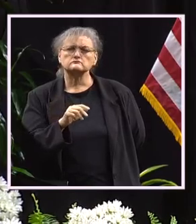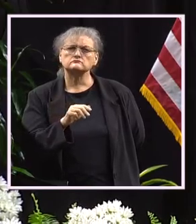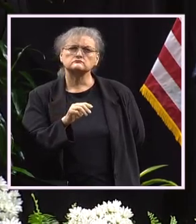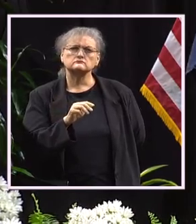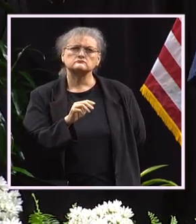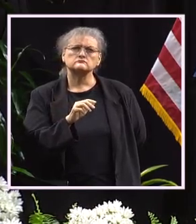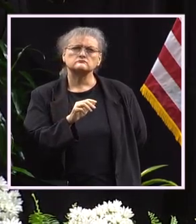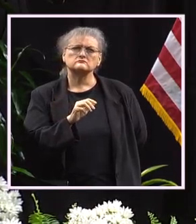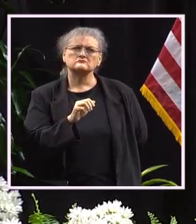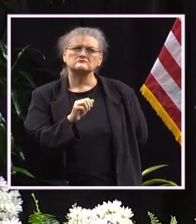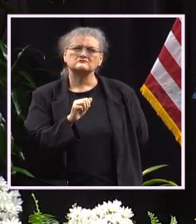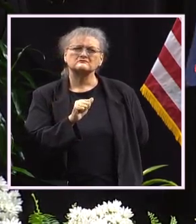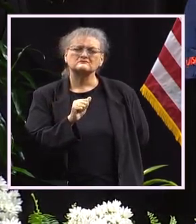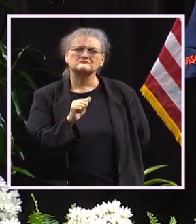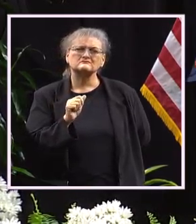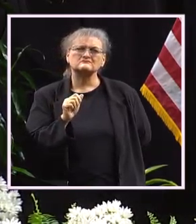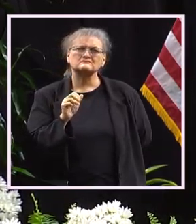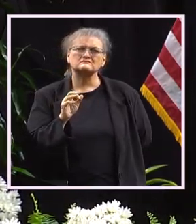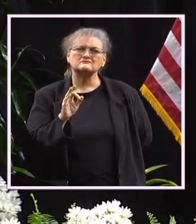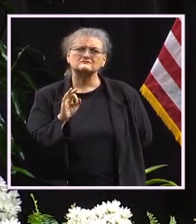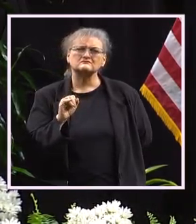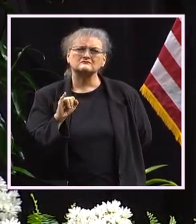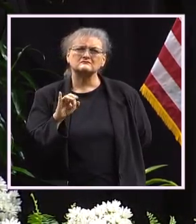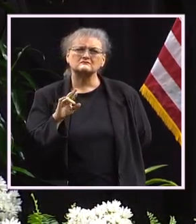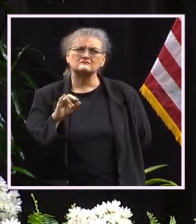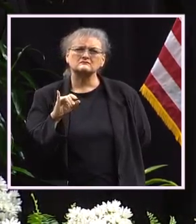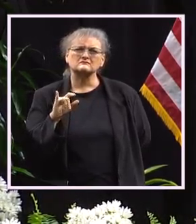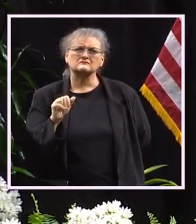Yaire Oralia Padilla, Magna Cum Laude.